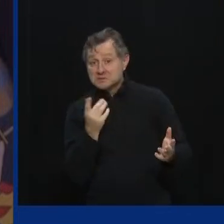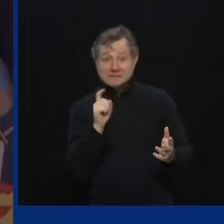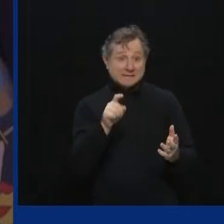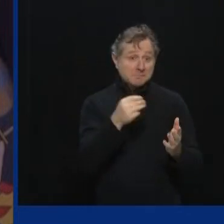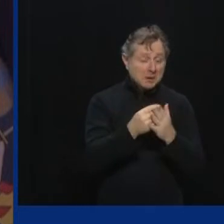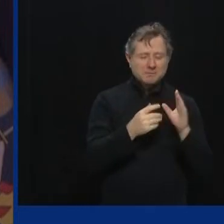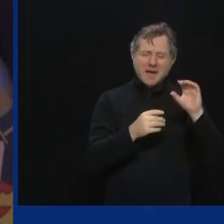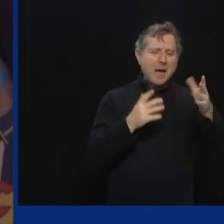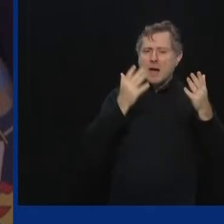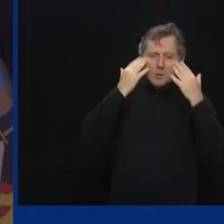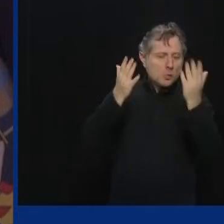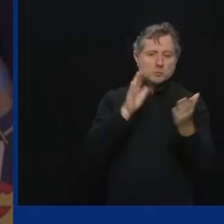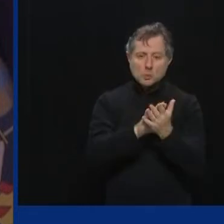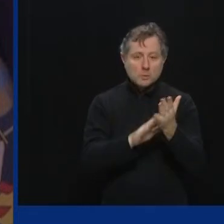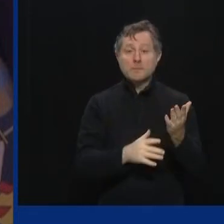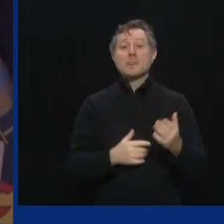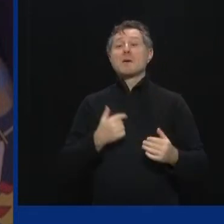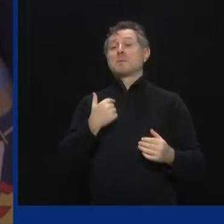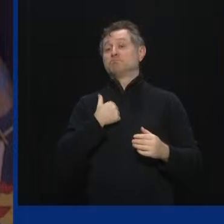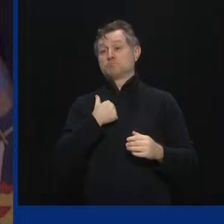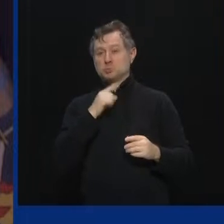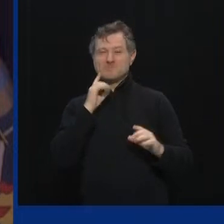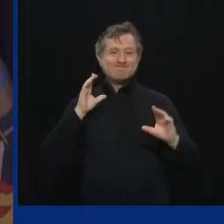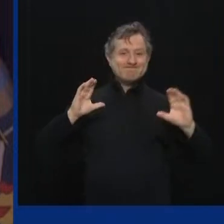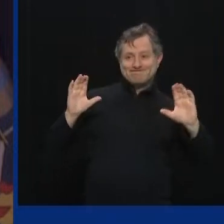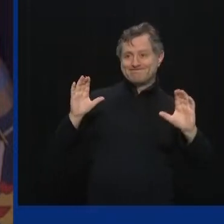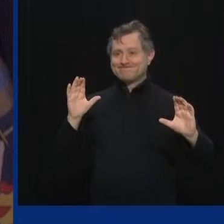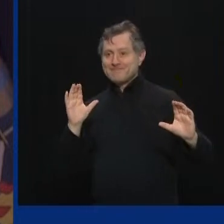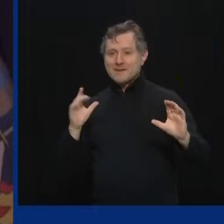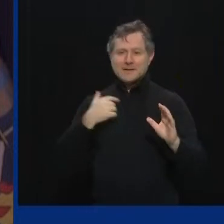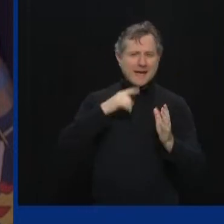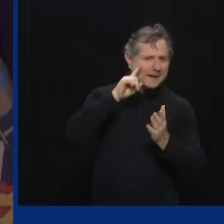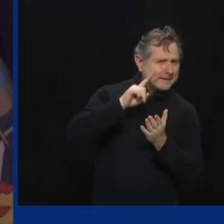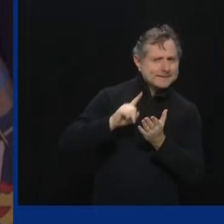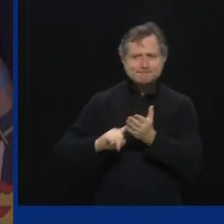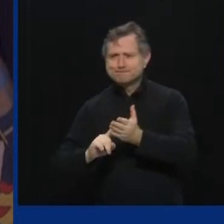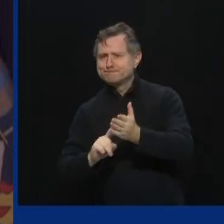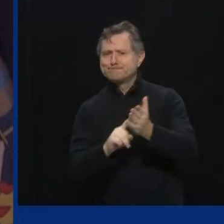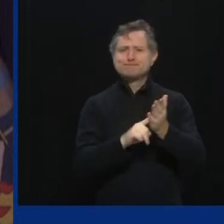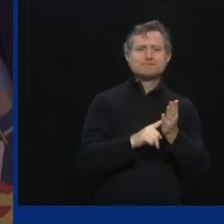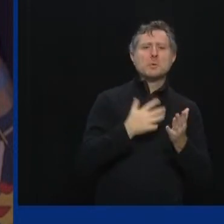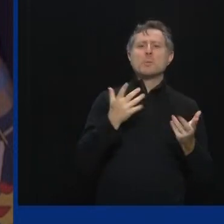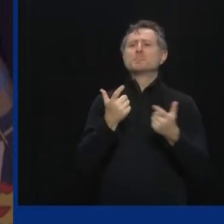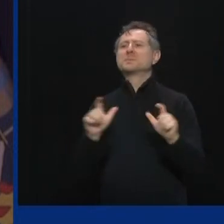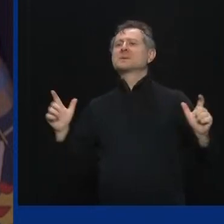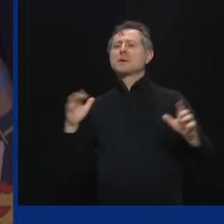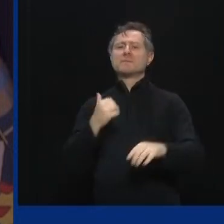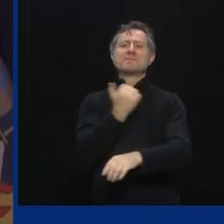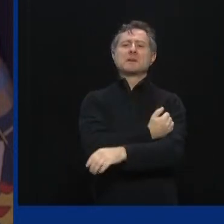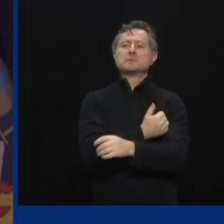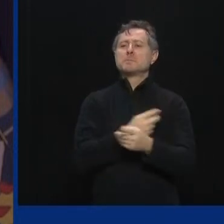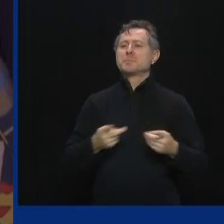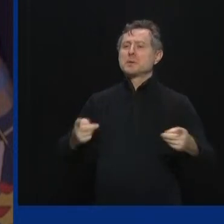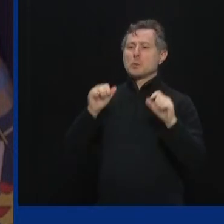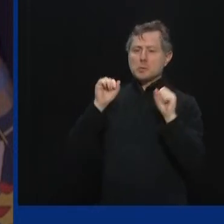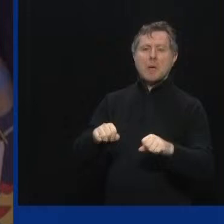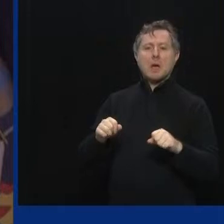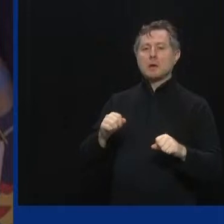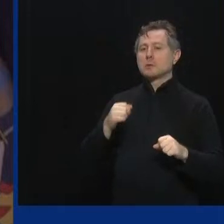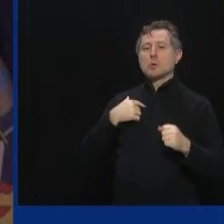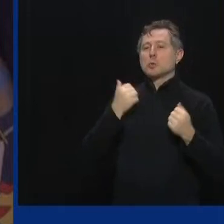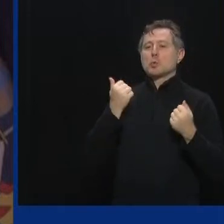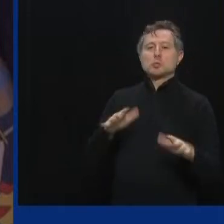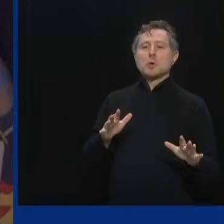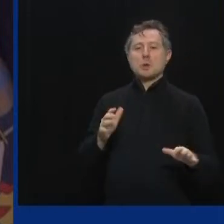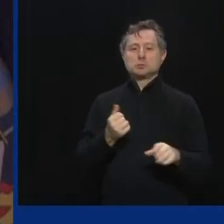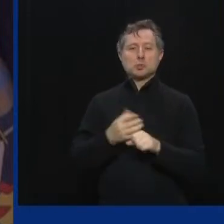I am absolutely exploring mass vac sites where they make sense. Truly we'll do that. I don't want to waste resources, so